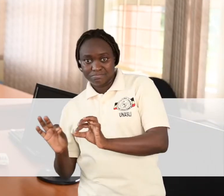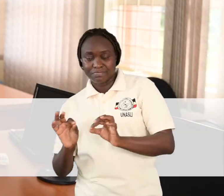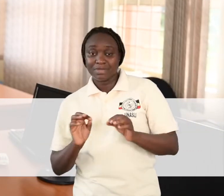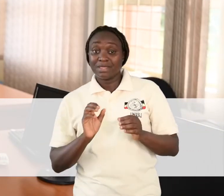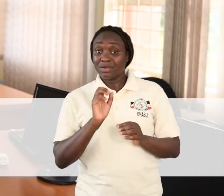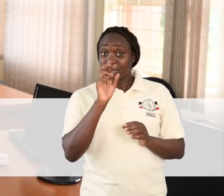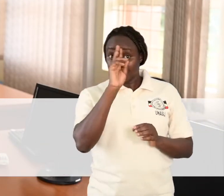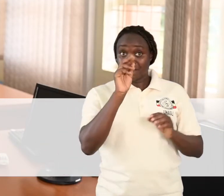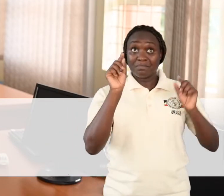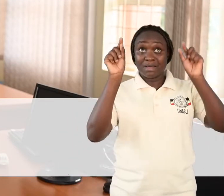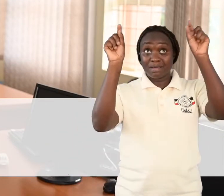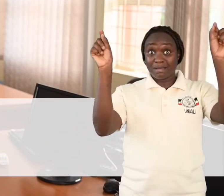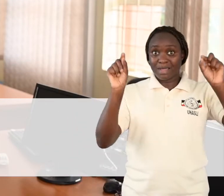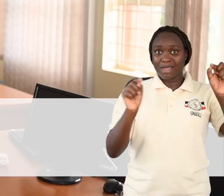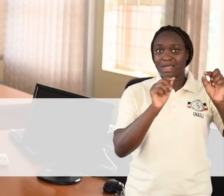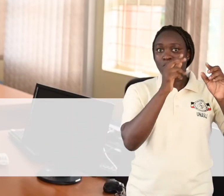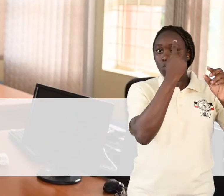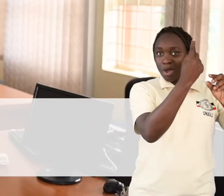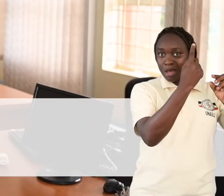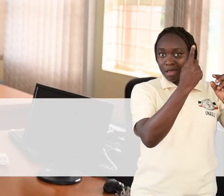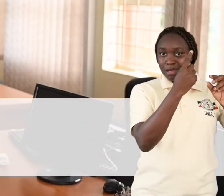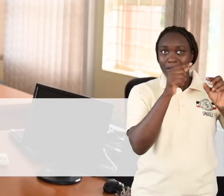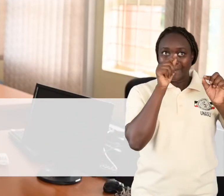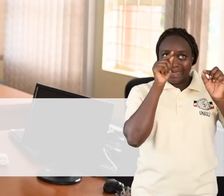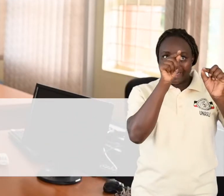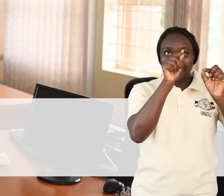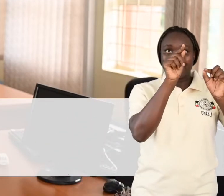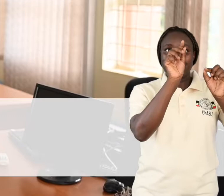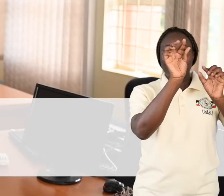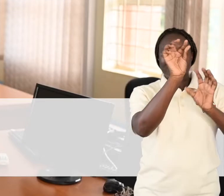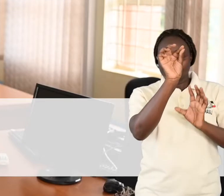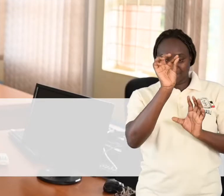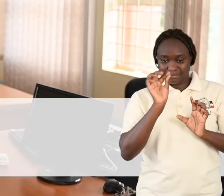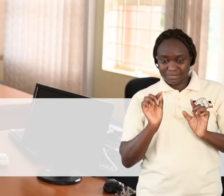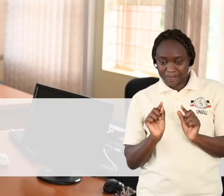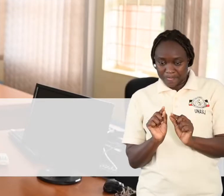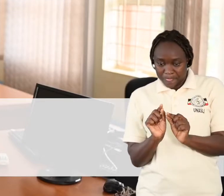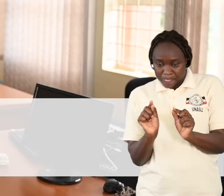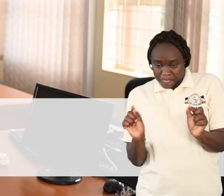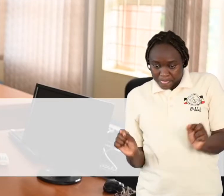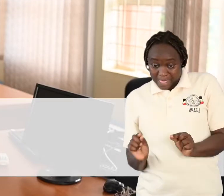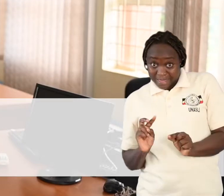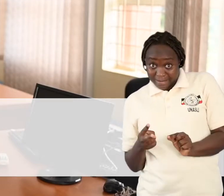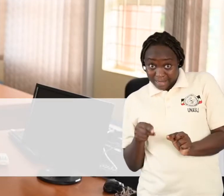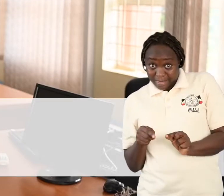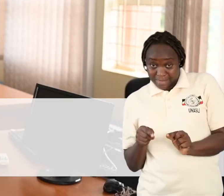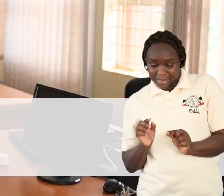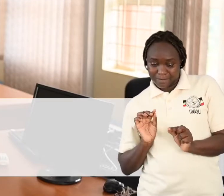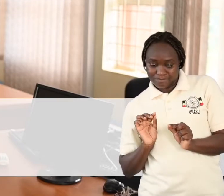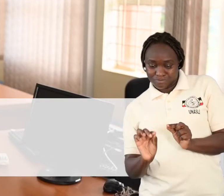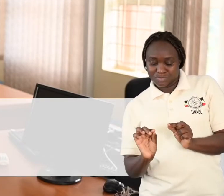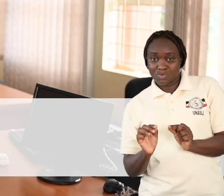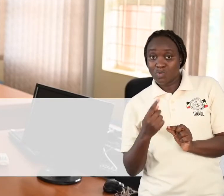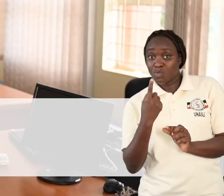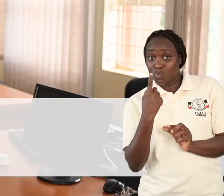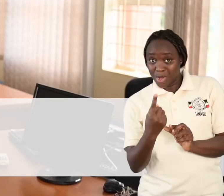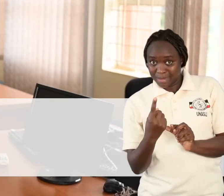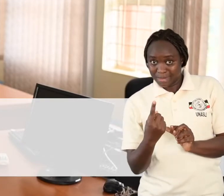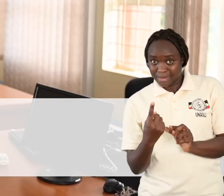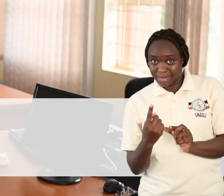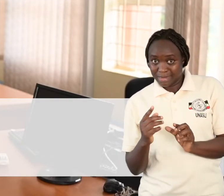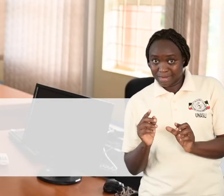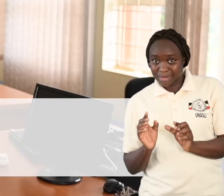1, it will then mean our second subset will be the subset with